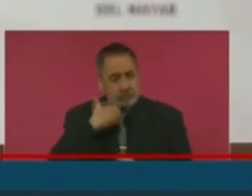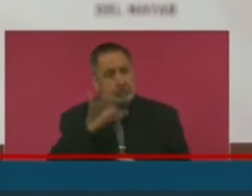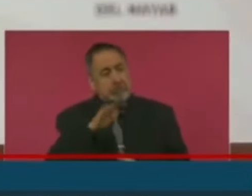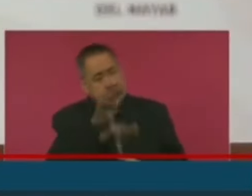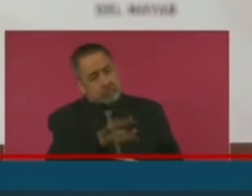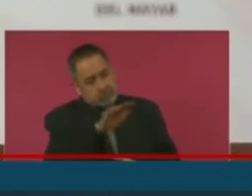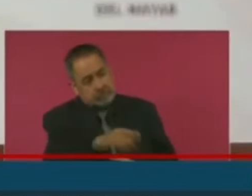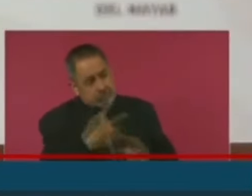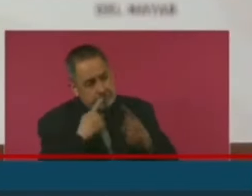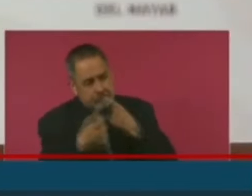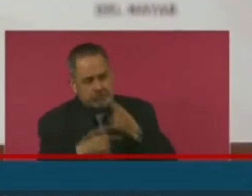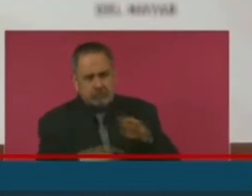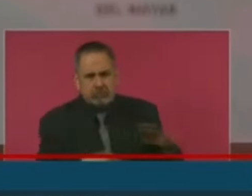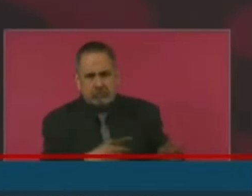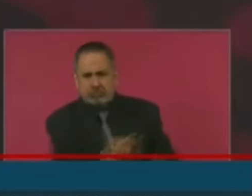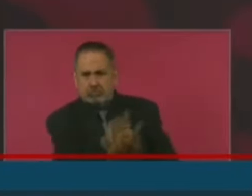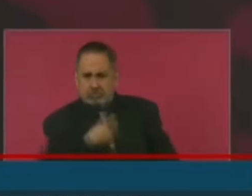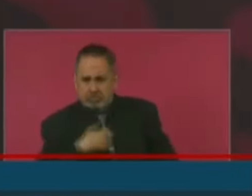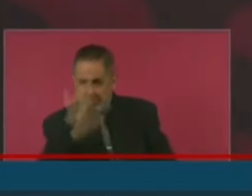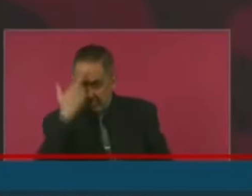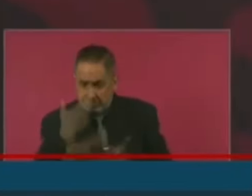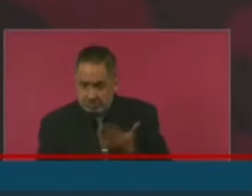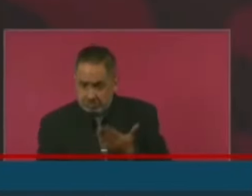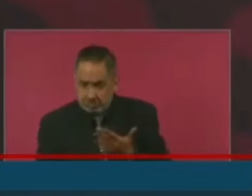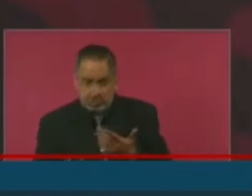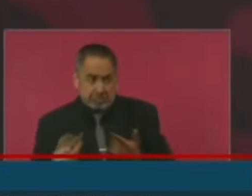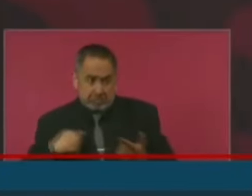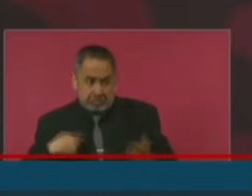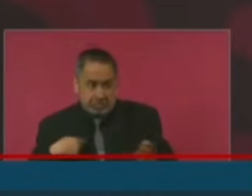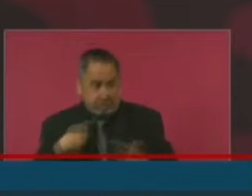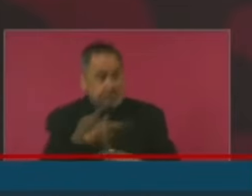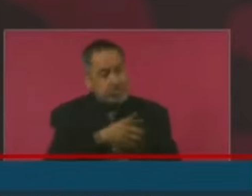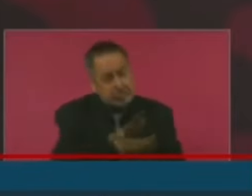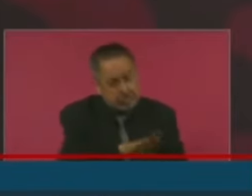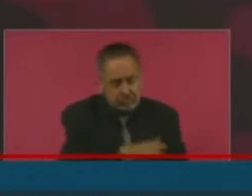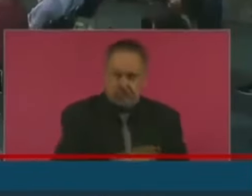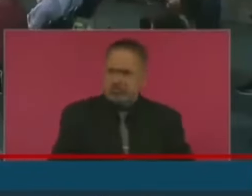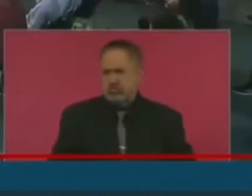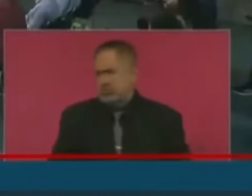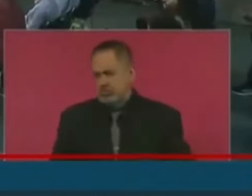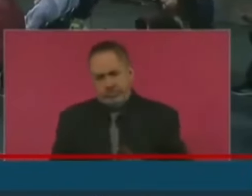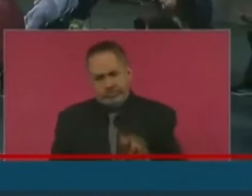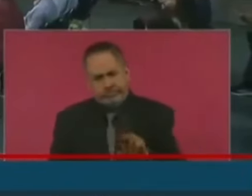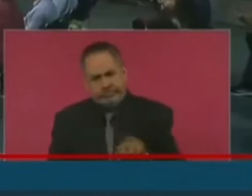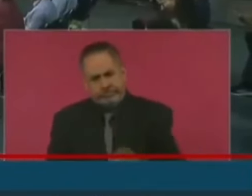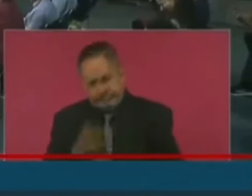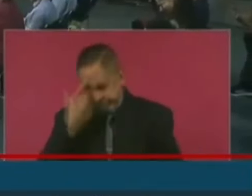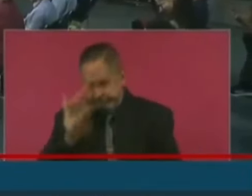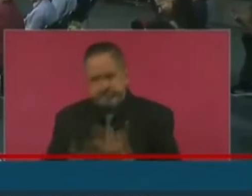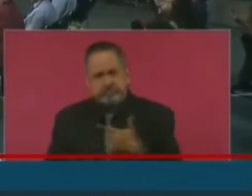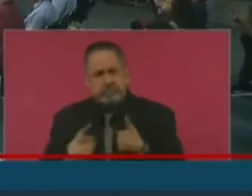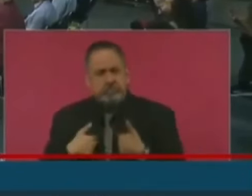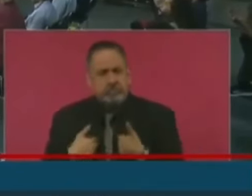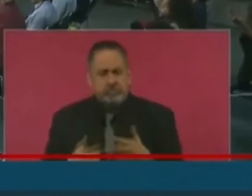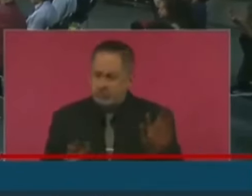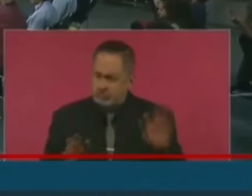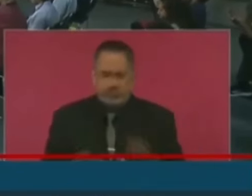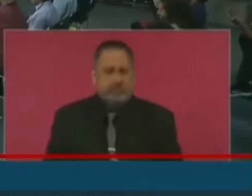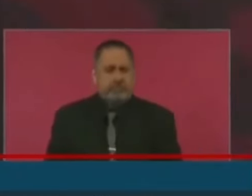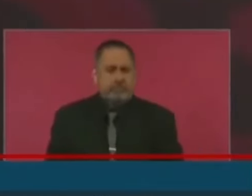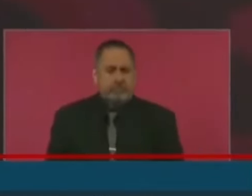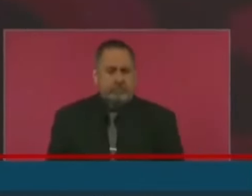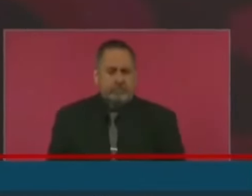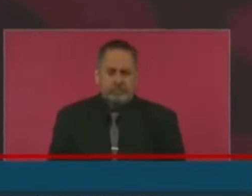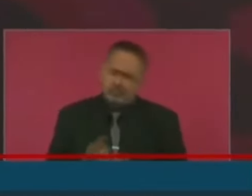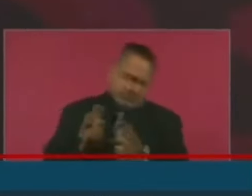This is already in the International Court, and it will be solved there. Esto ya está en la